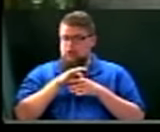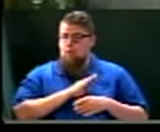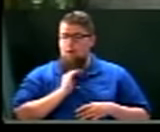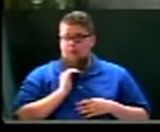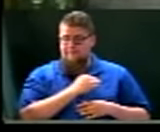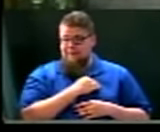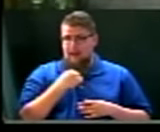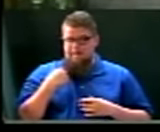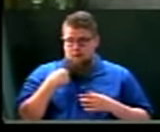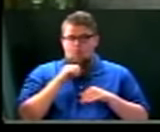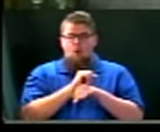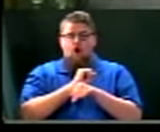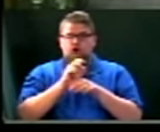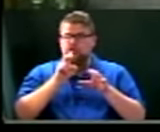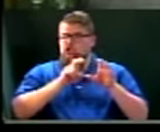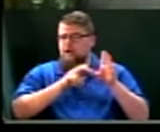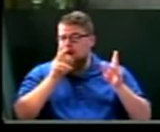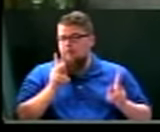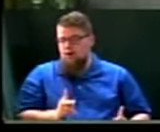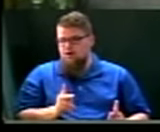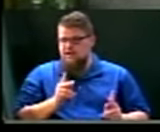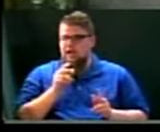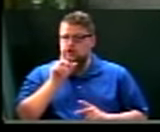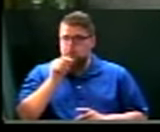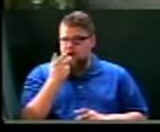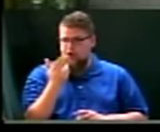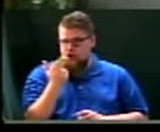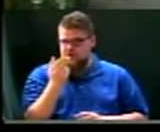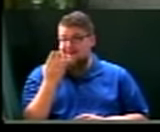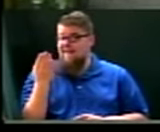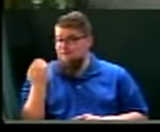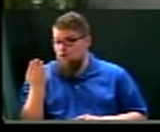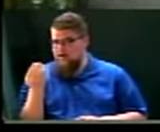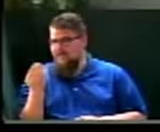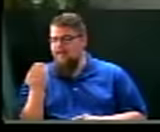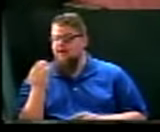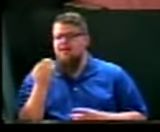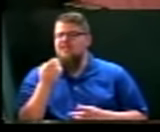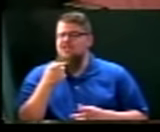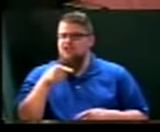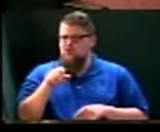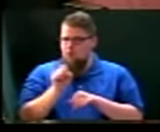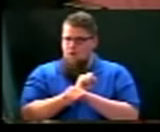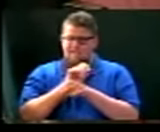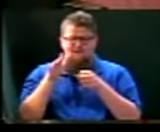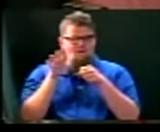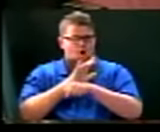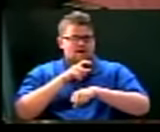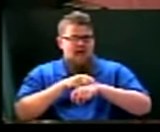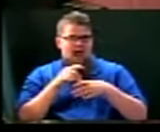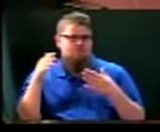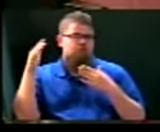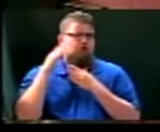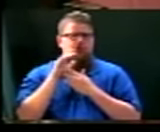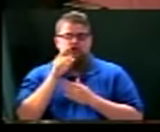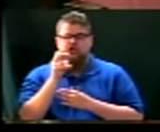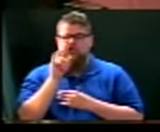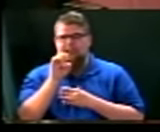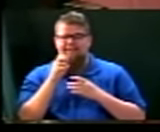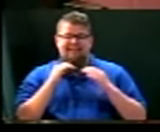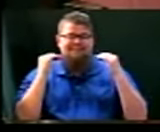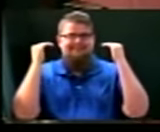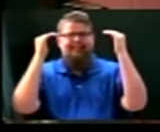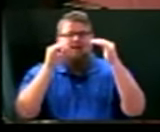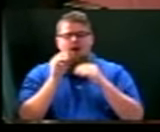includes serving as chair in 2013 and 14, Lynn works full-time as the chief executive officer of the